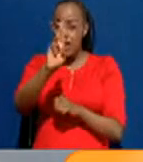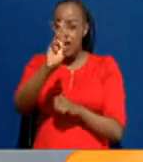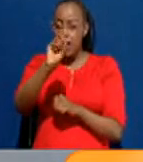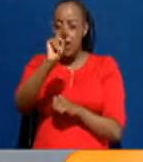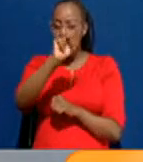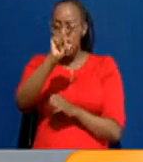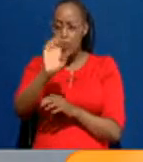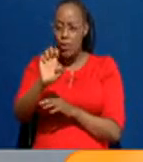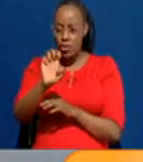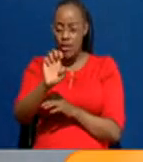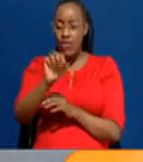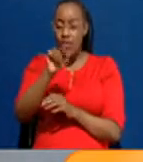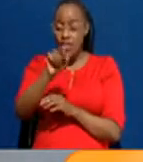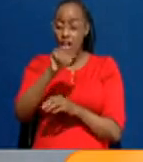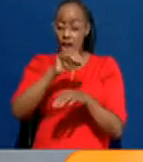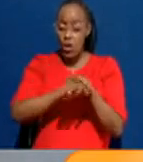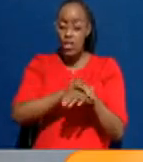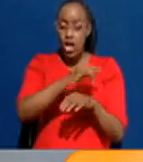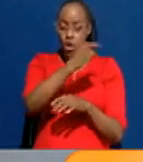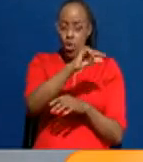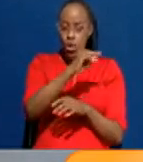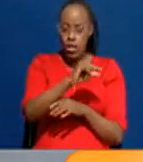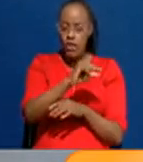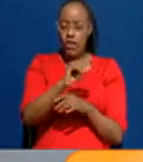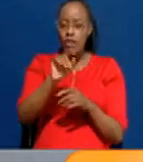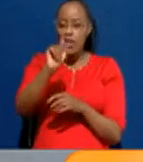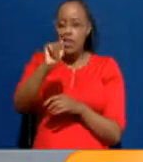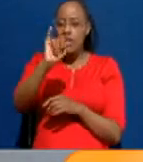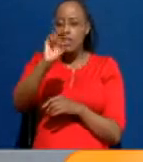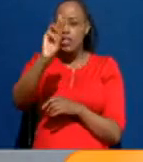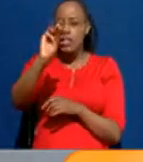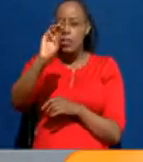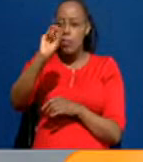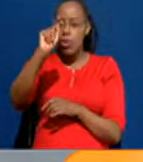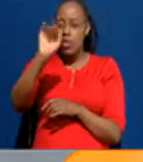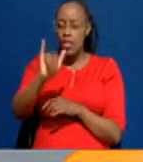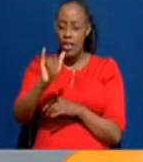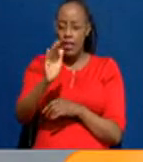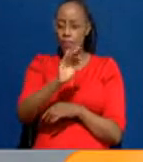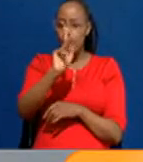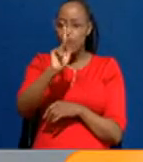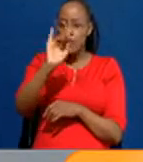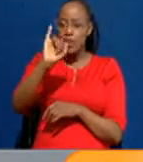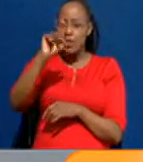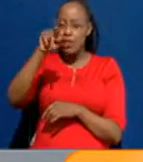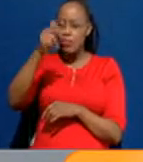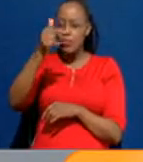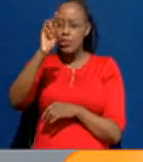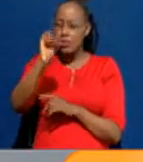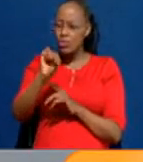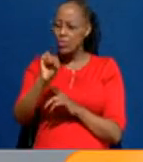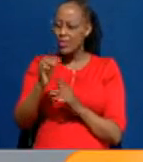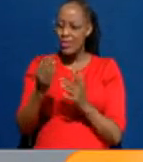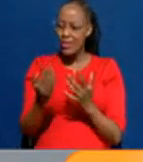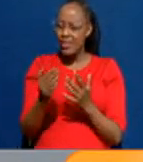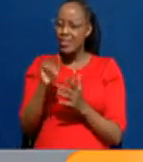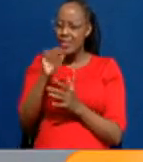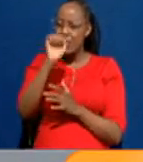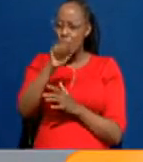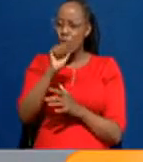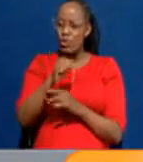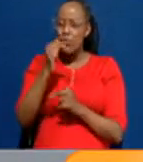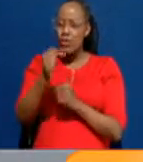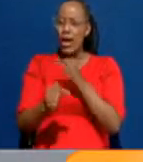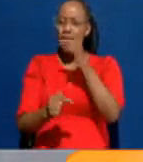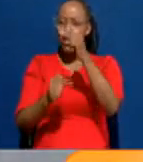bronze. It was, yes. David Rudisha who got gold. Yes. So, yes. Timothy Kitum. Timothy Kitum. Yes. Yes. I mean, and he could have gone